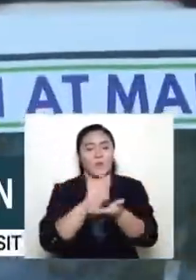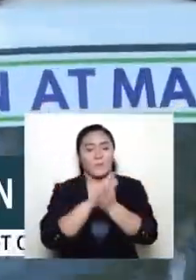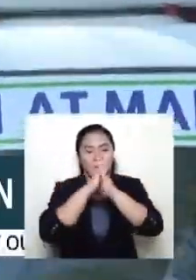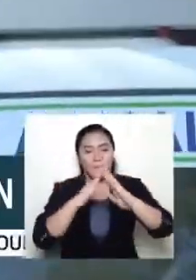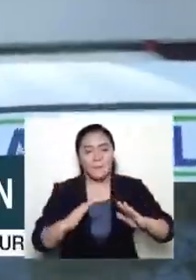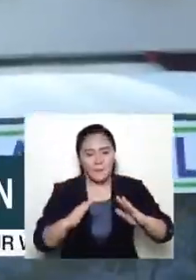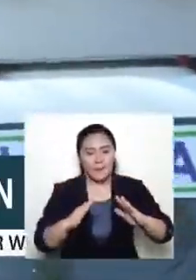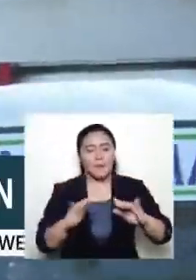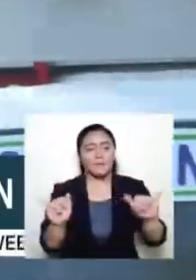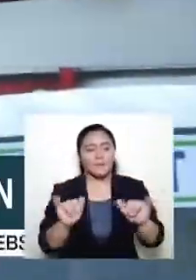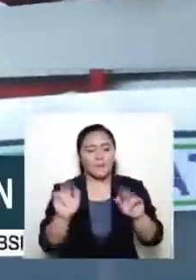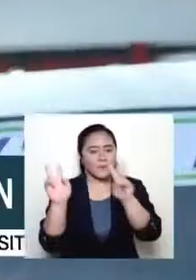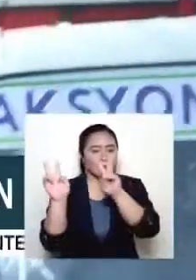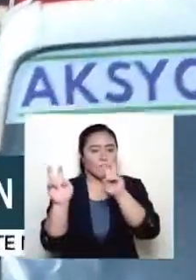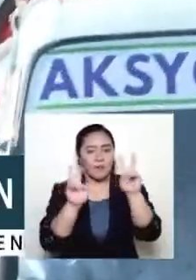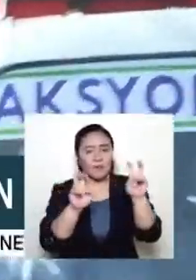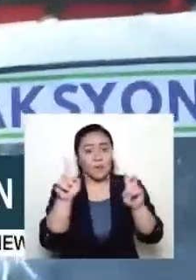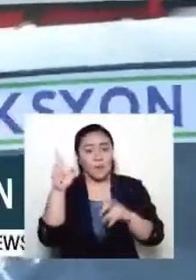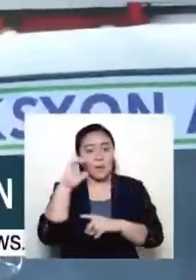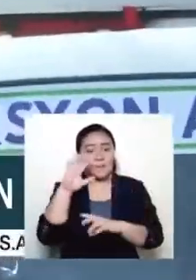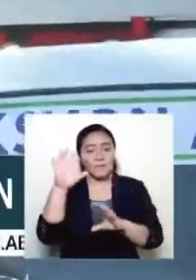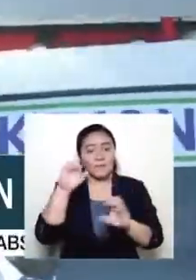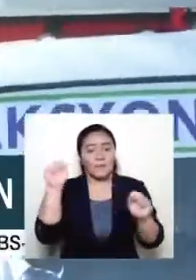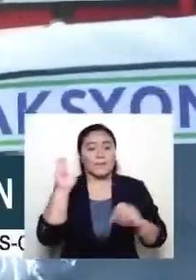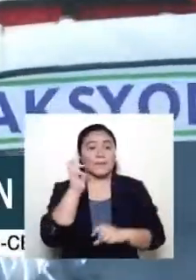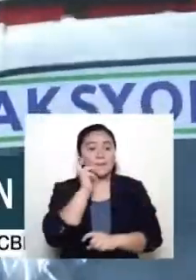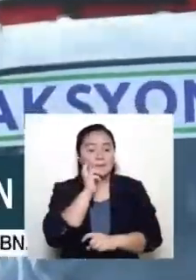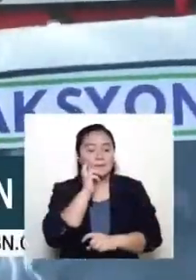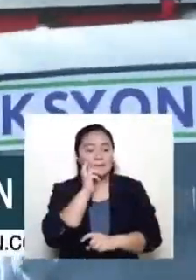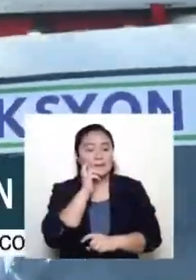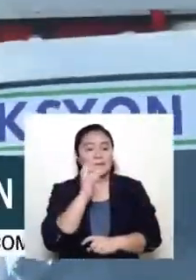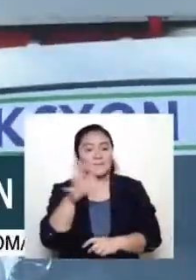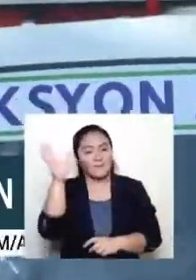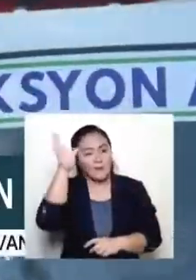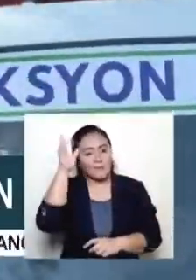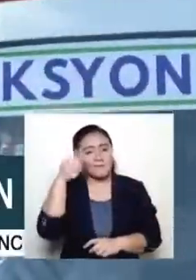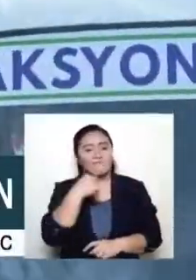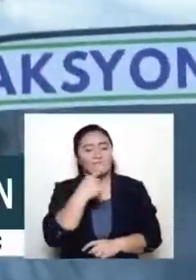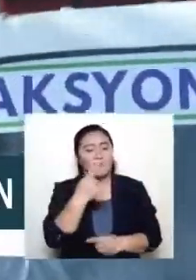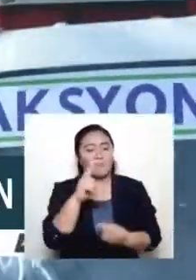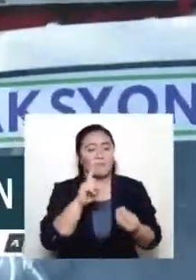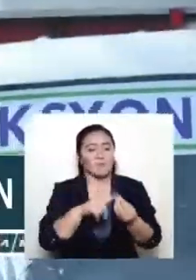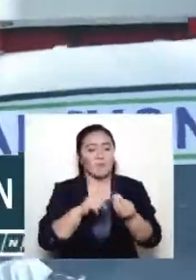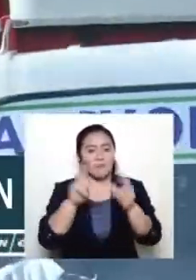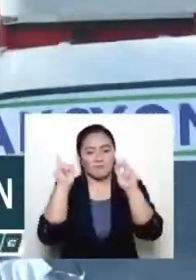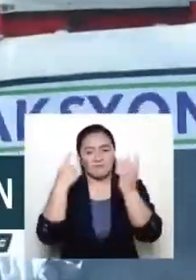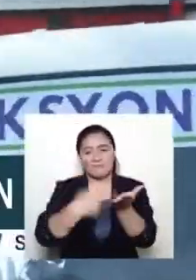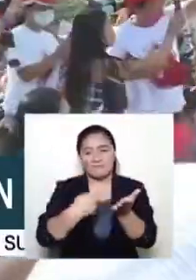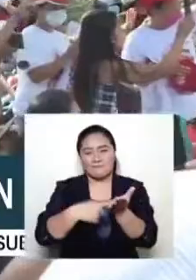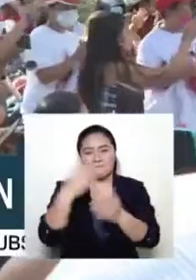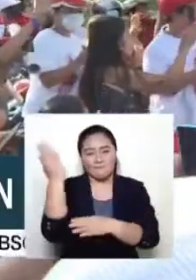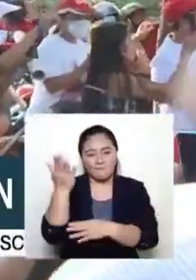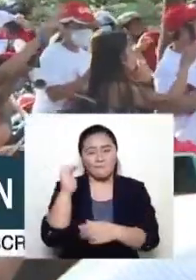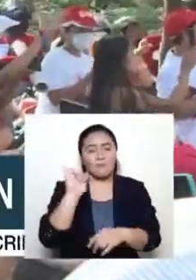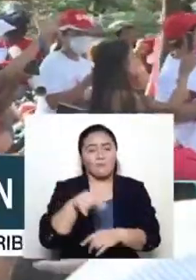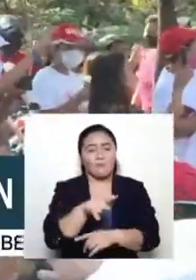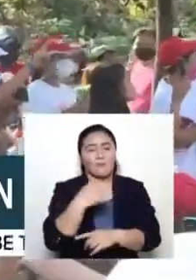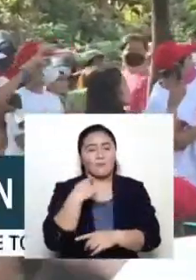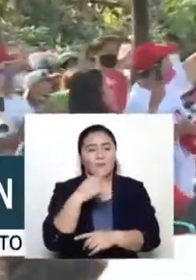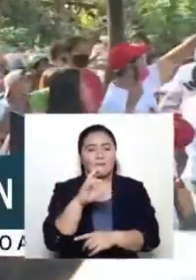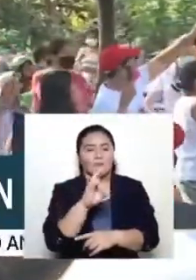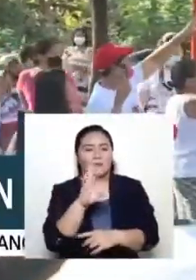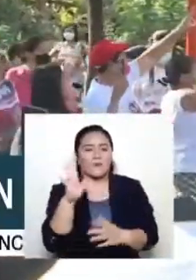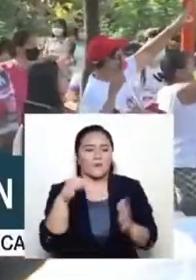campaign of his father, President Rodrigo Duterte. Now, here in Giginto, Casey, there are 75,003